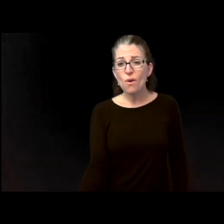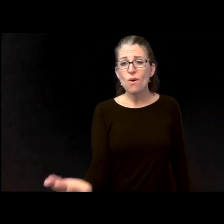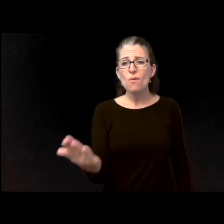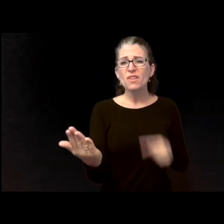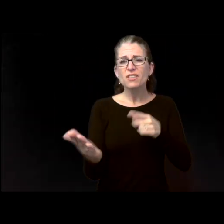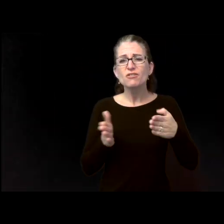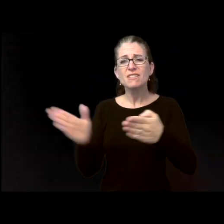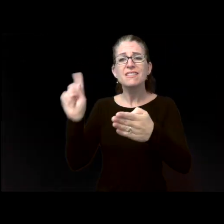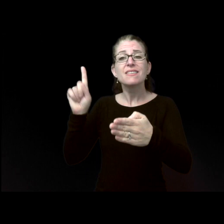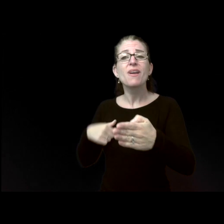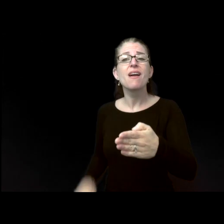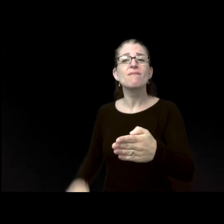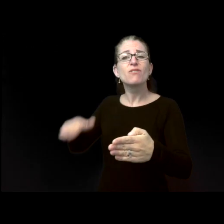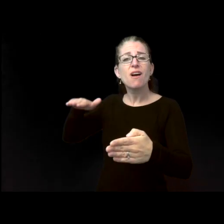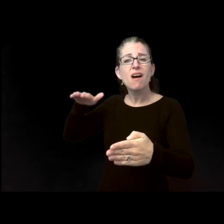street that I'm